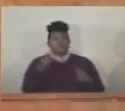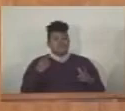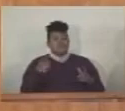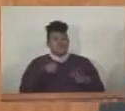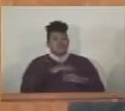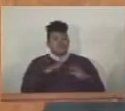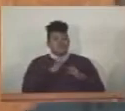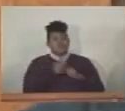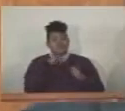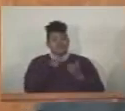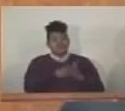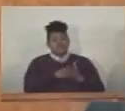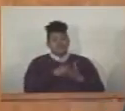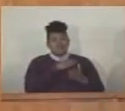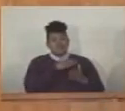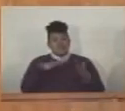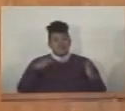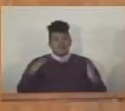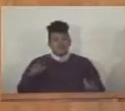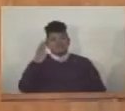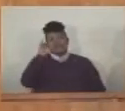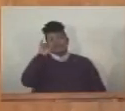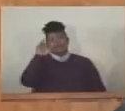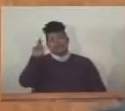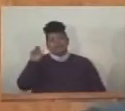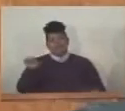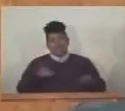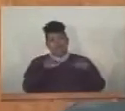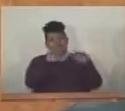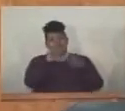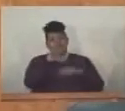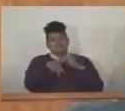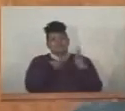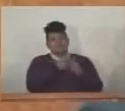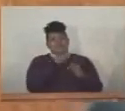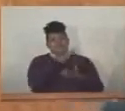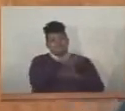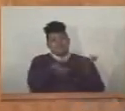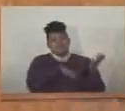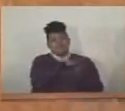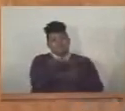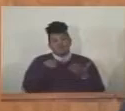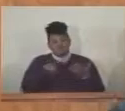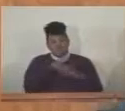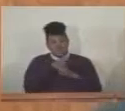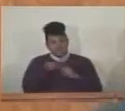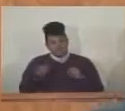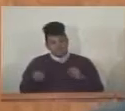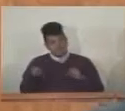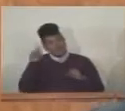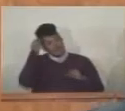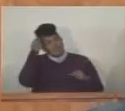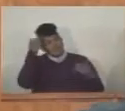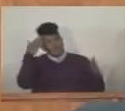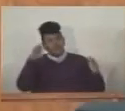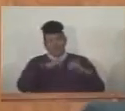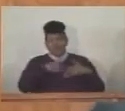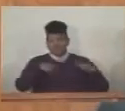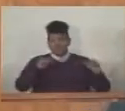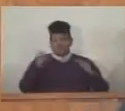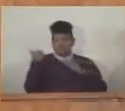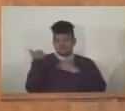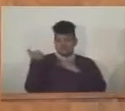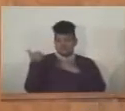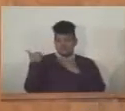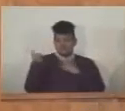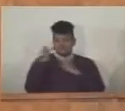acting. That's the type of confusion we're getting from this government that doesn't want to take responsibility.